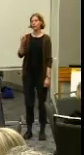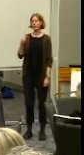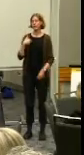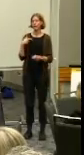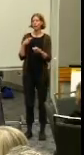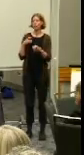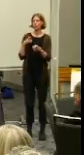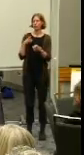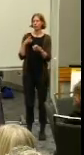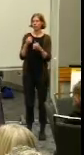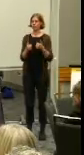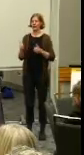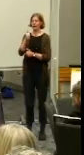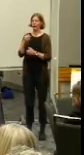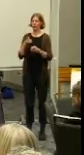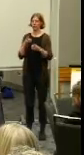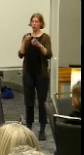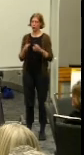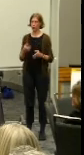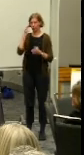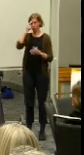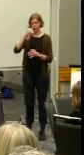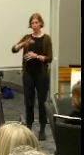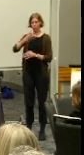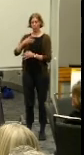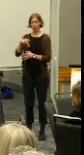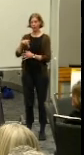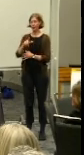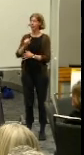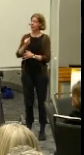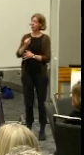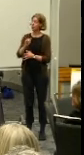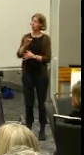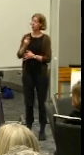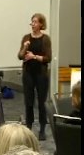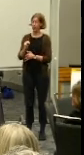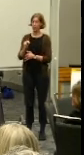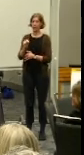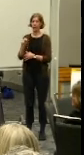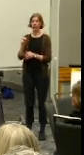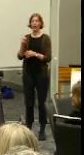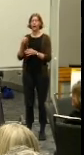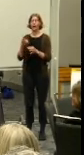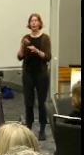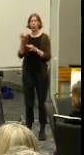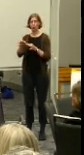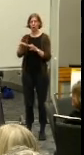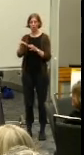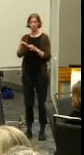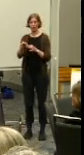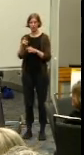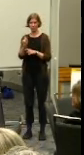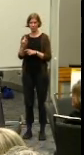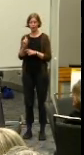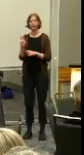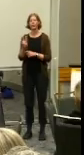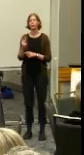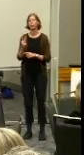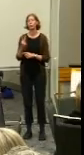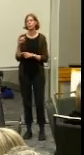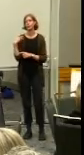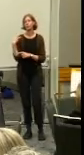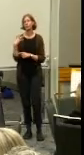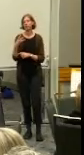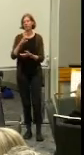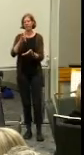Forward. Fourth Plane Forward is a place-based development organisation based over the river in Vancouver, based in central